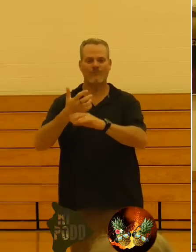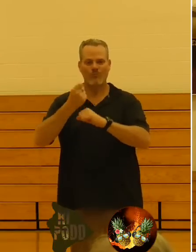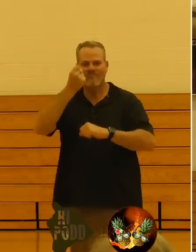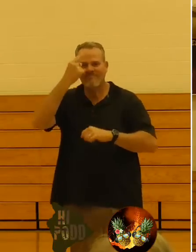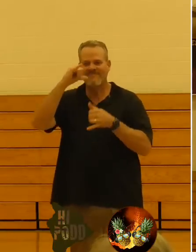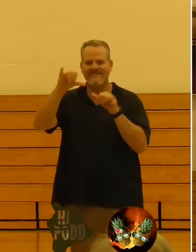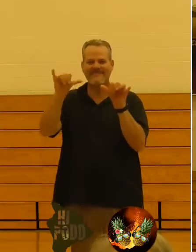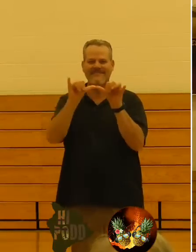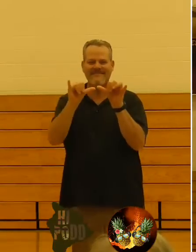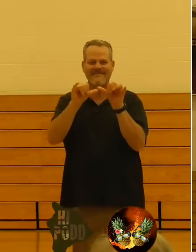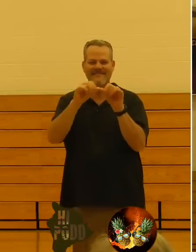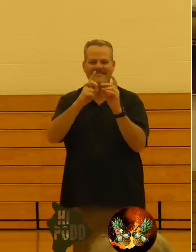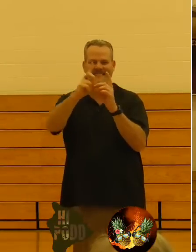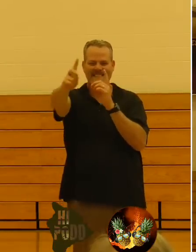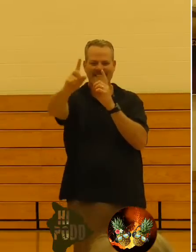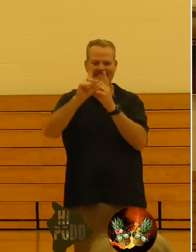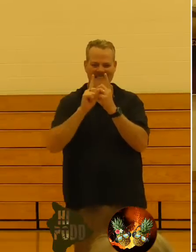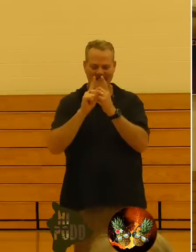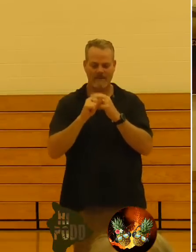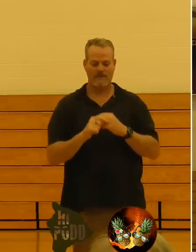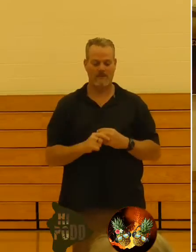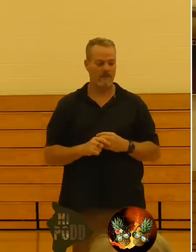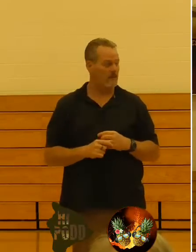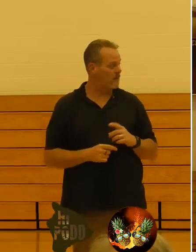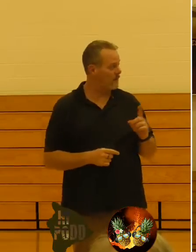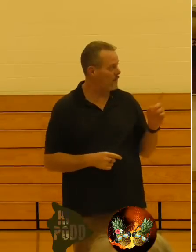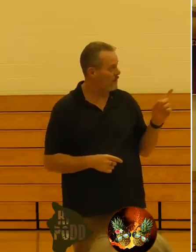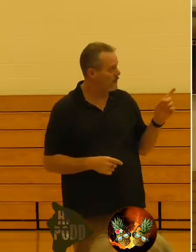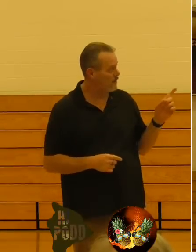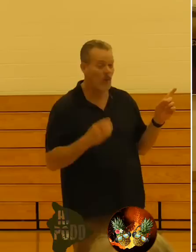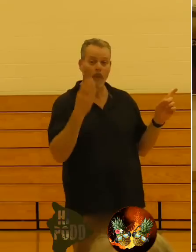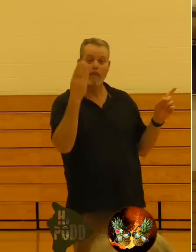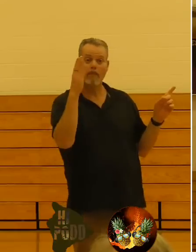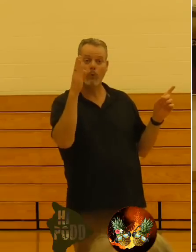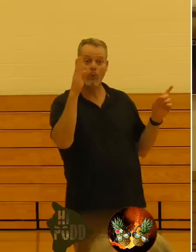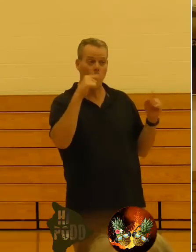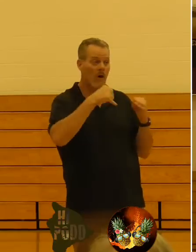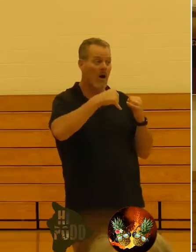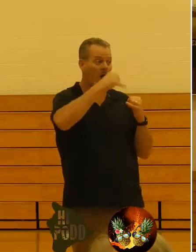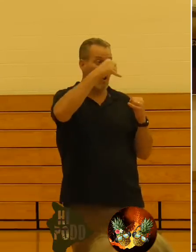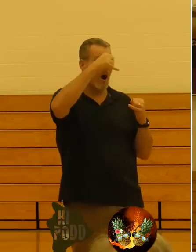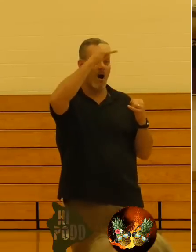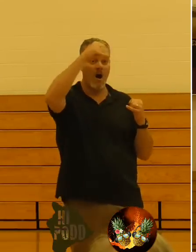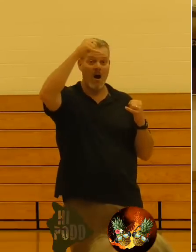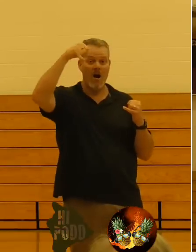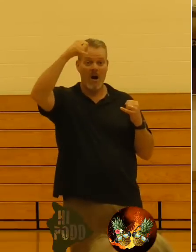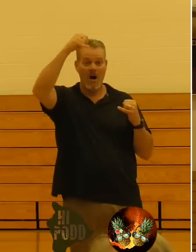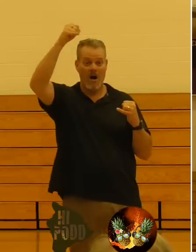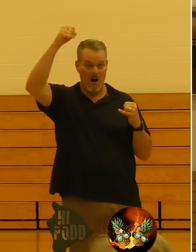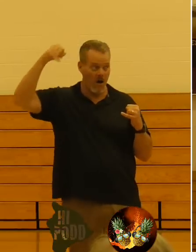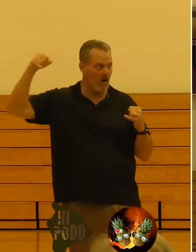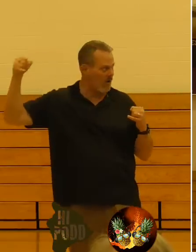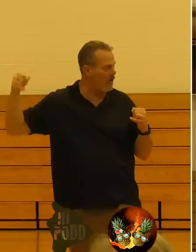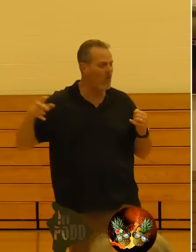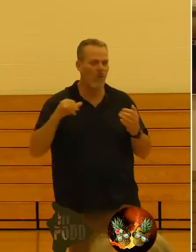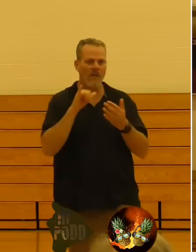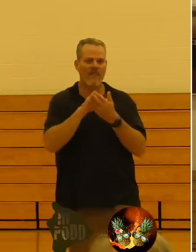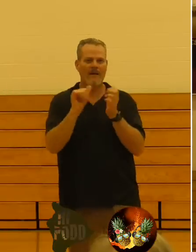distance. So the blue line here represents us using the laser ranging